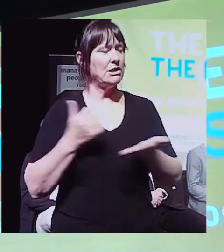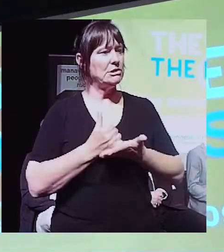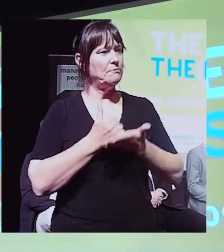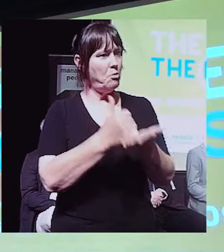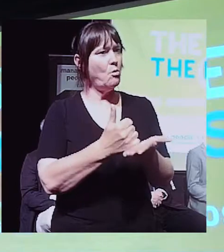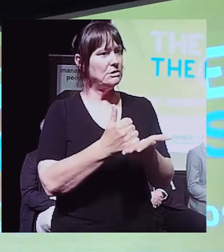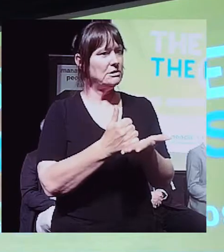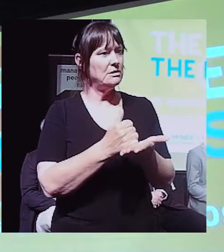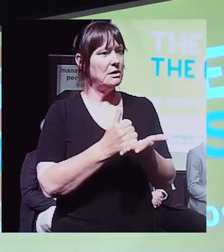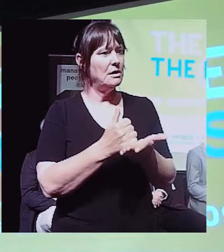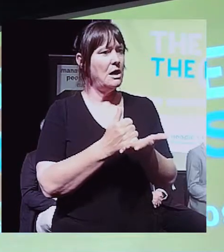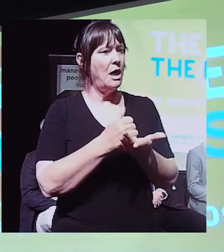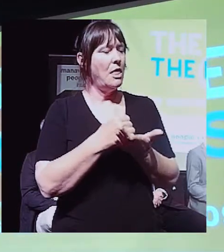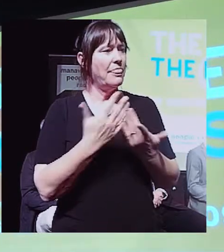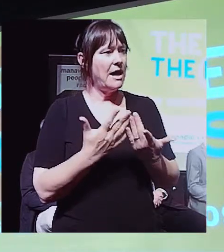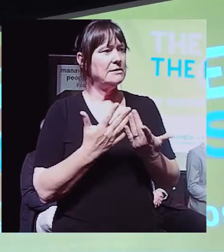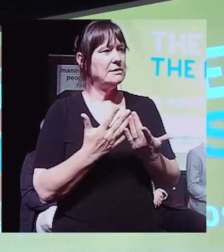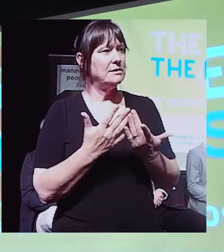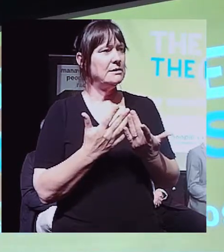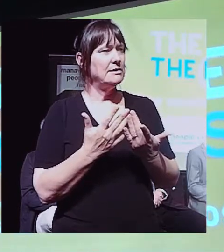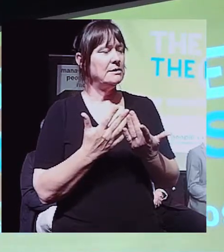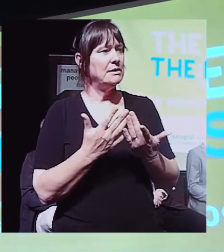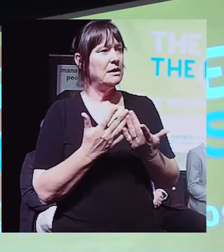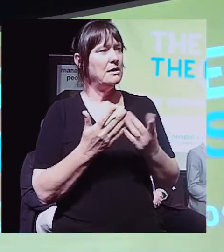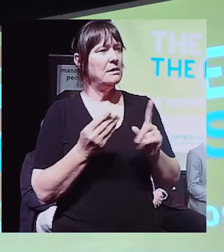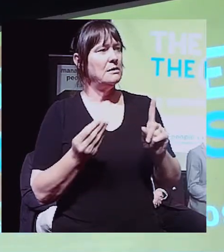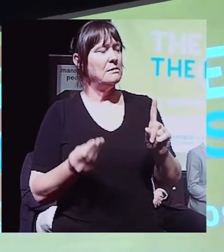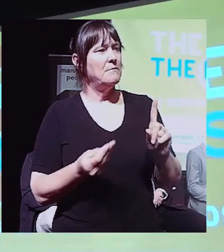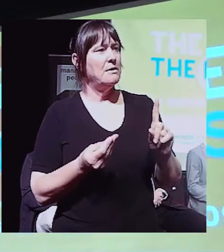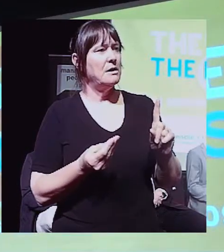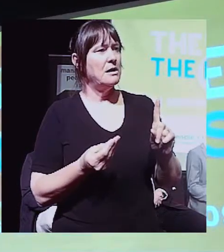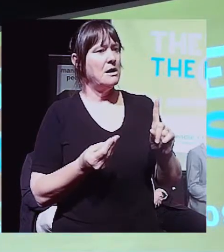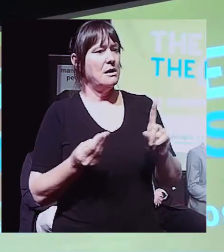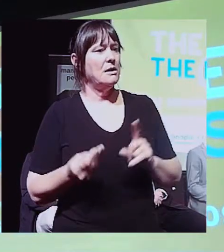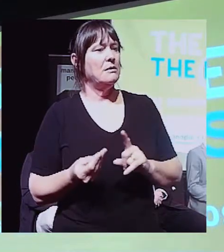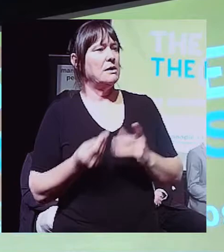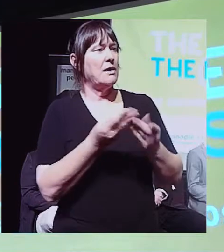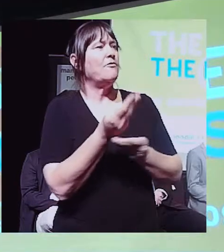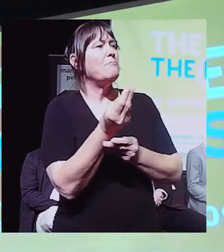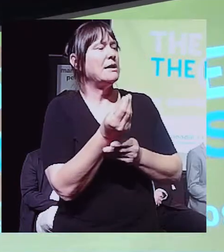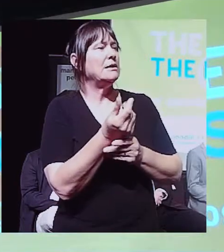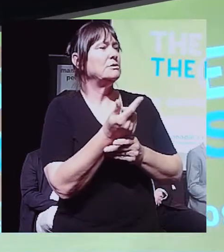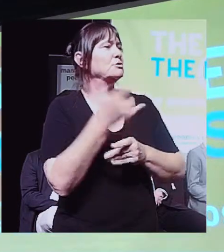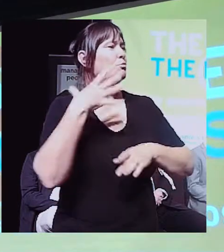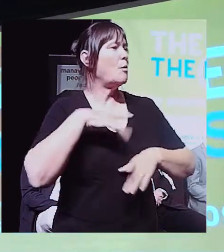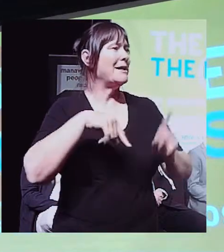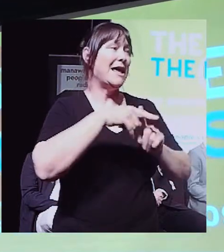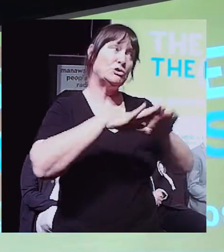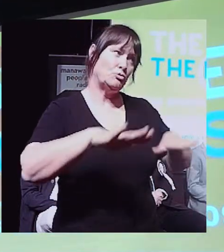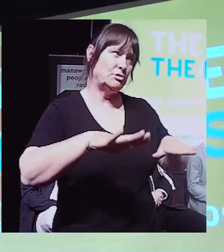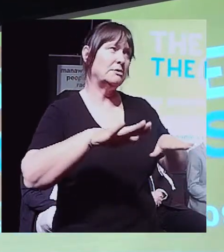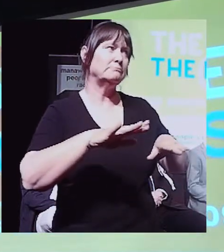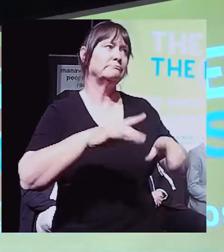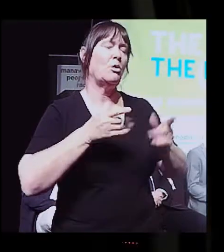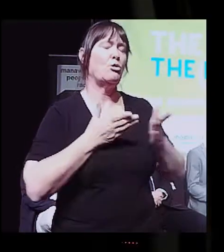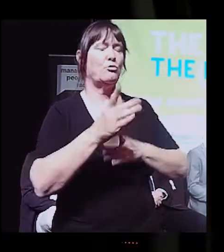actually somehow put money in the hands of women and children through these challenging times.